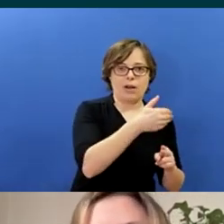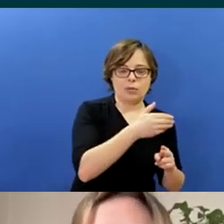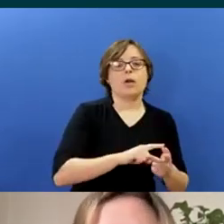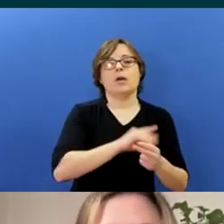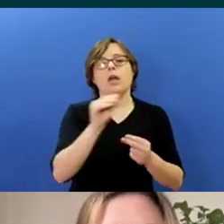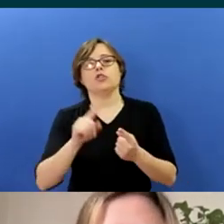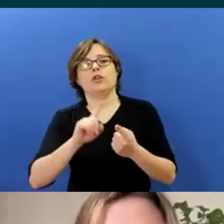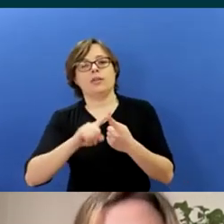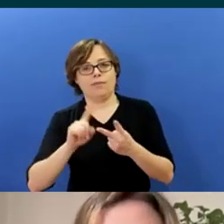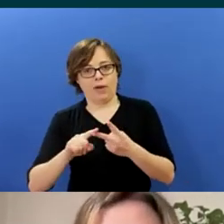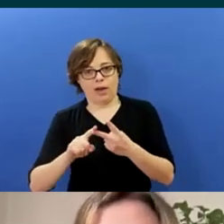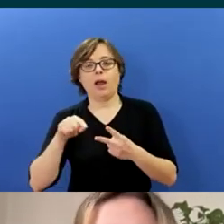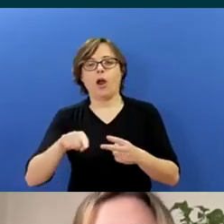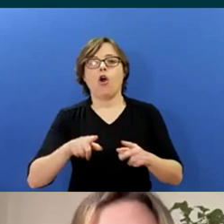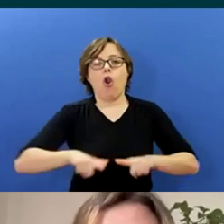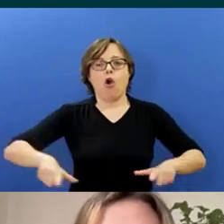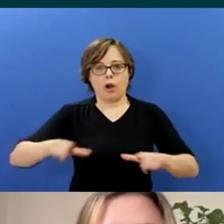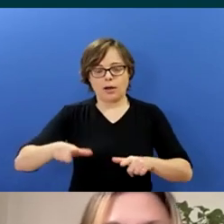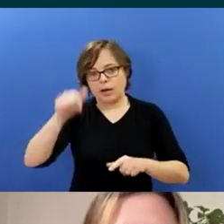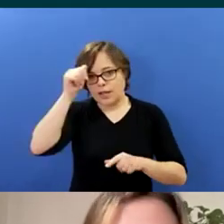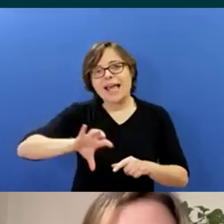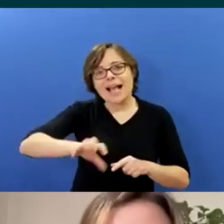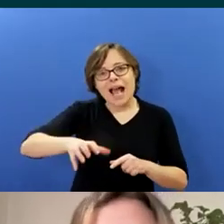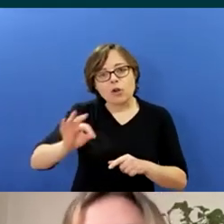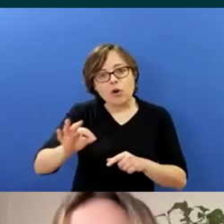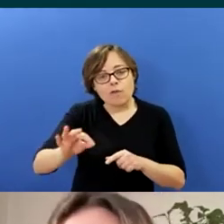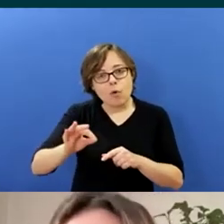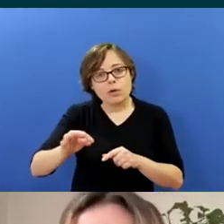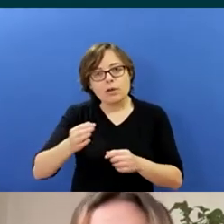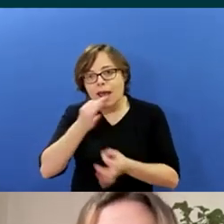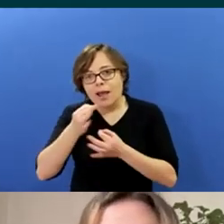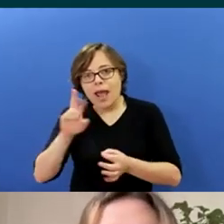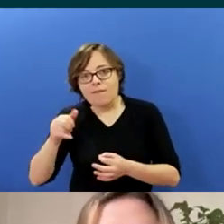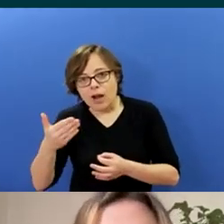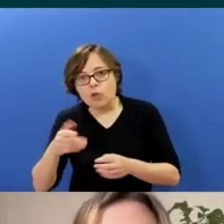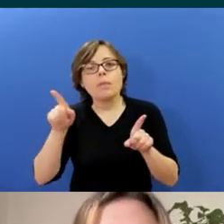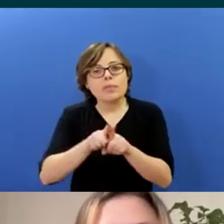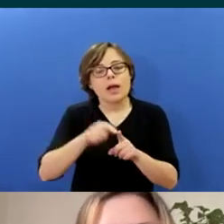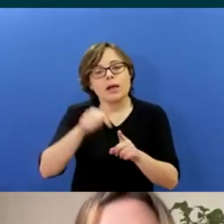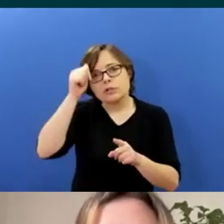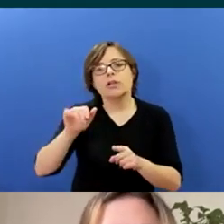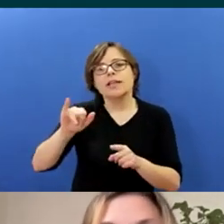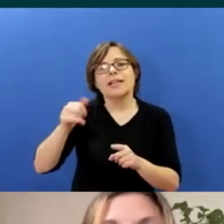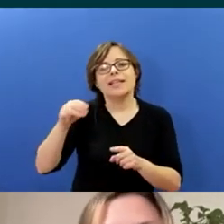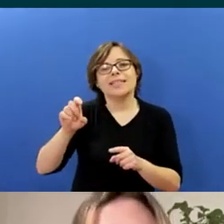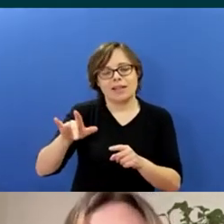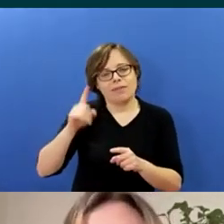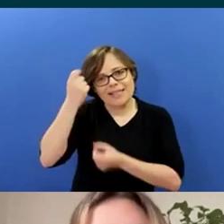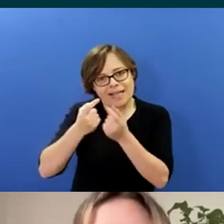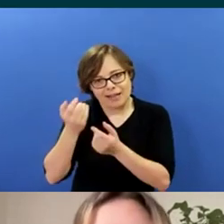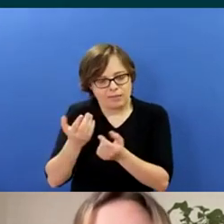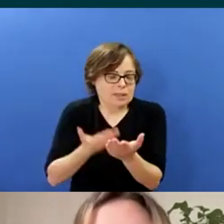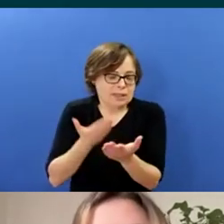Switzerland's cantons and municipalities also use referendums or initiatives, allowing local population to shape